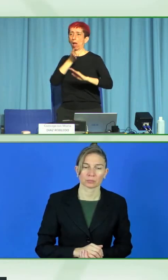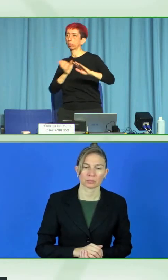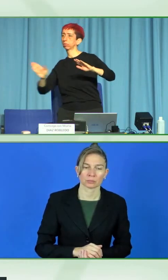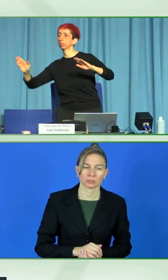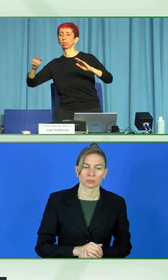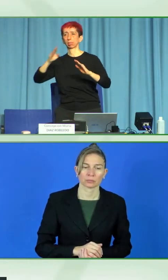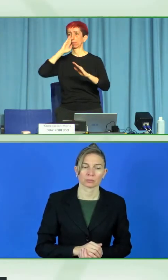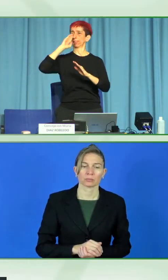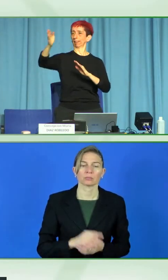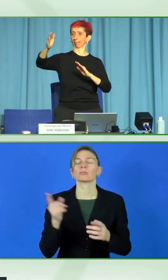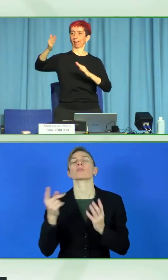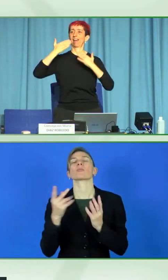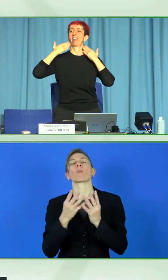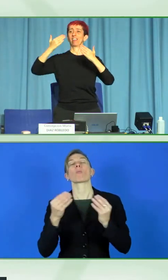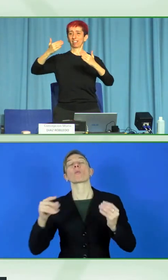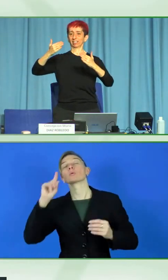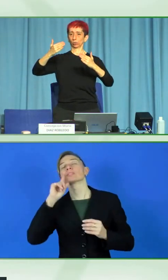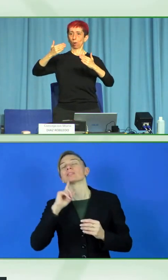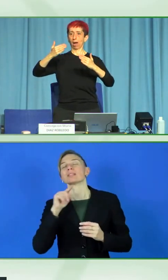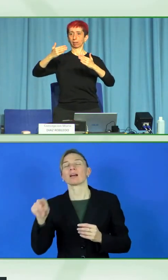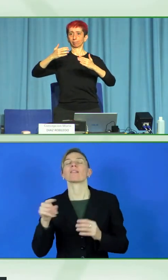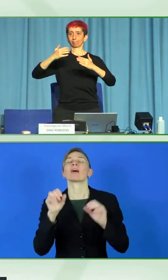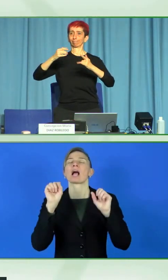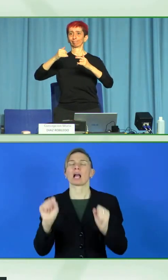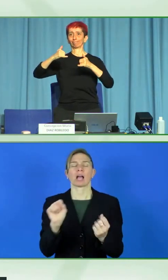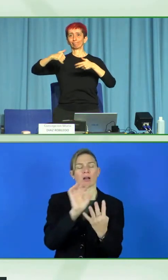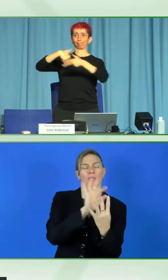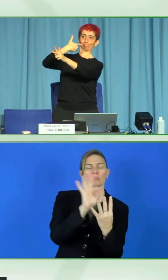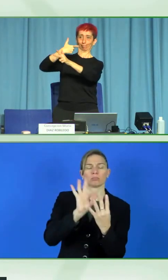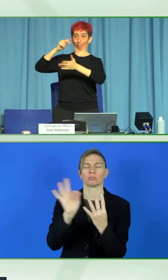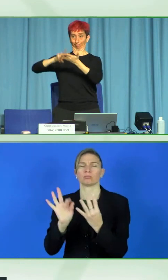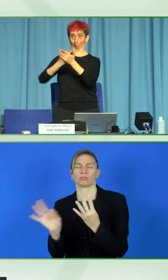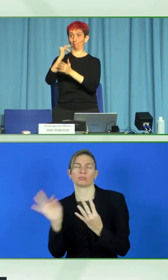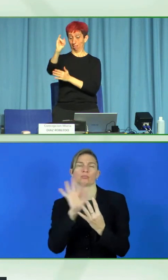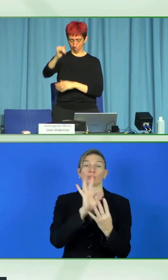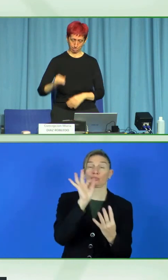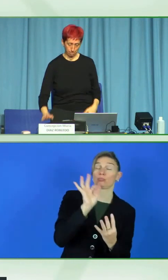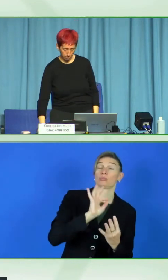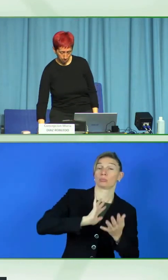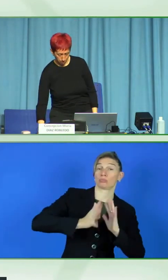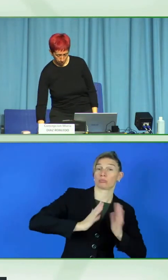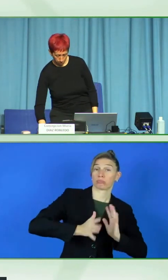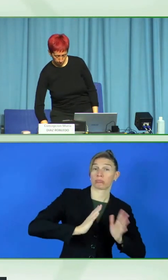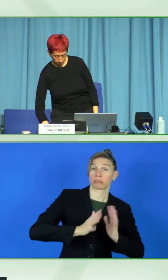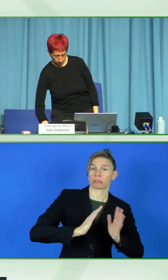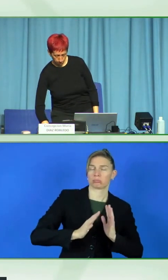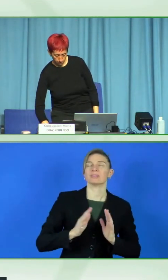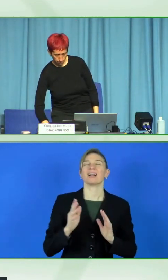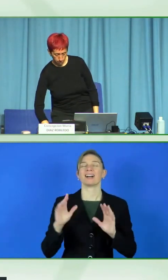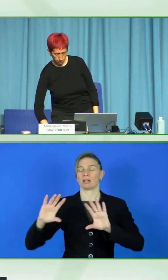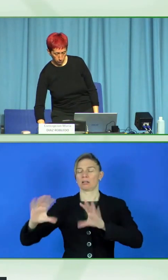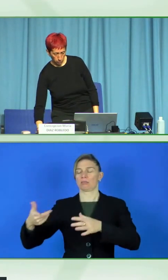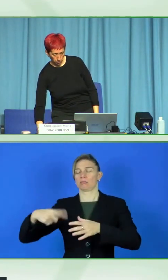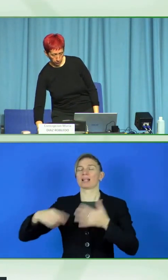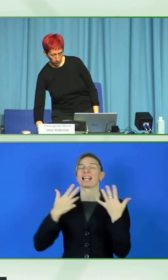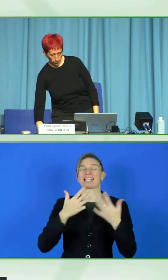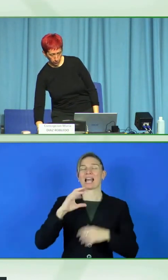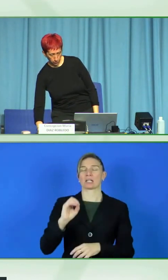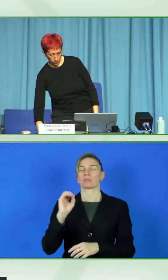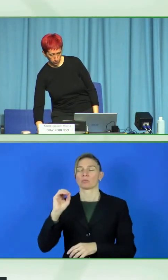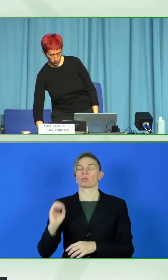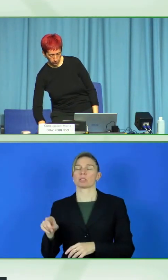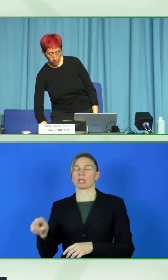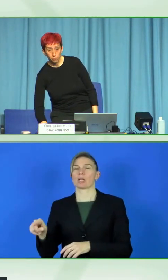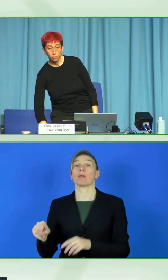of the users. Actually, 90% of deaf users will use this option. But also they can use the sign